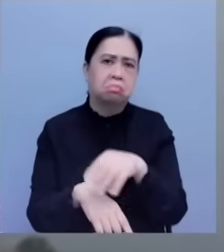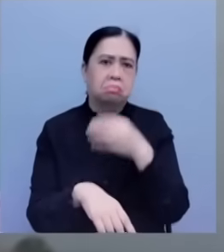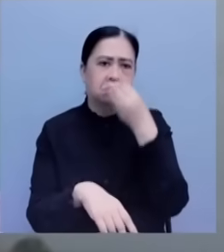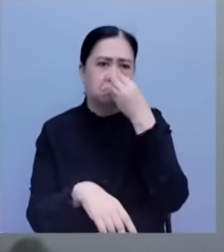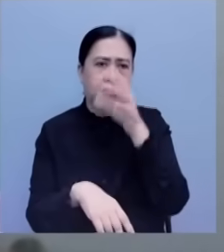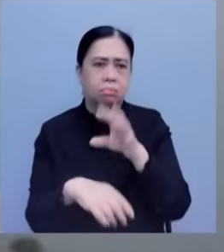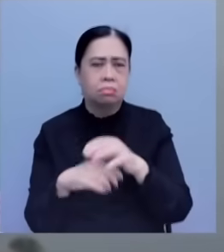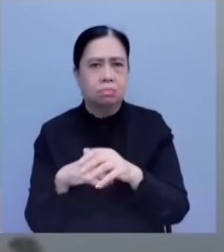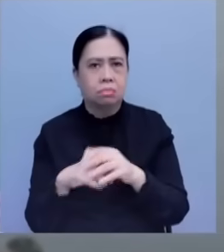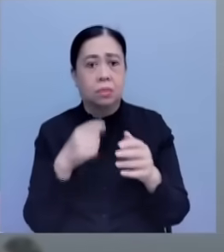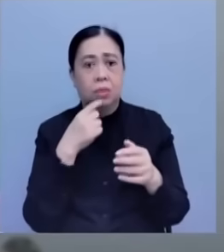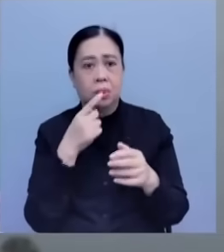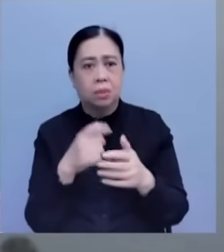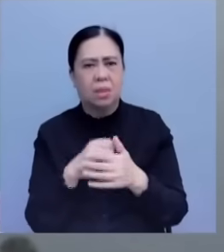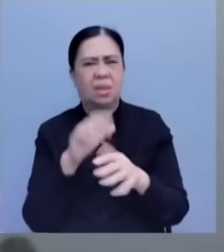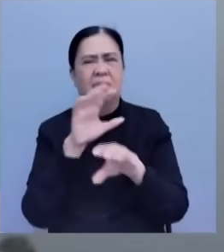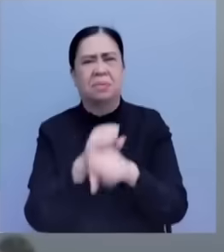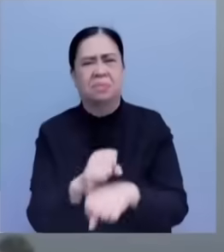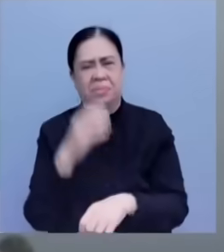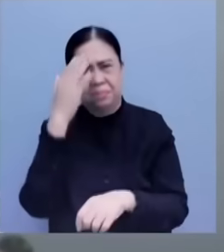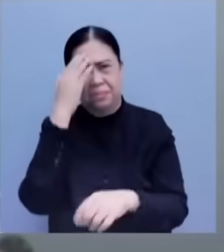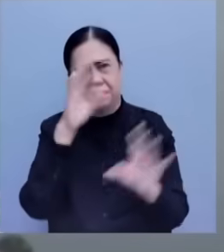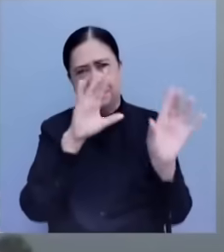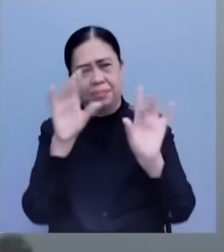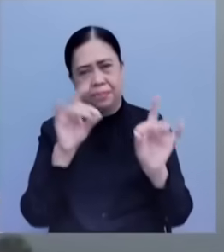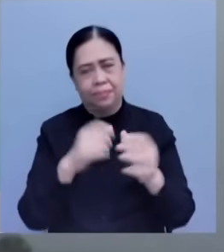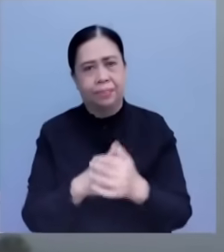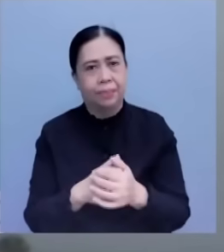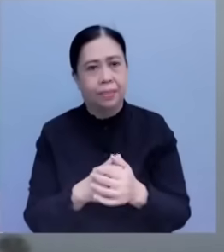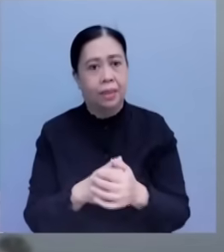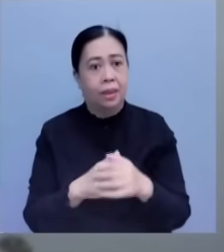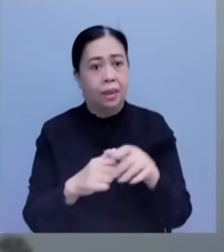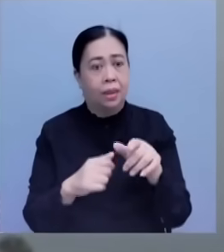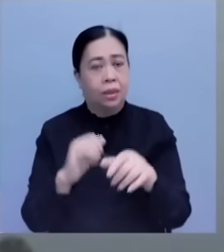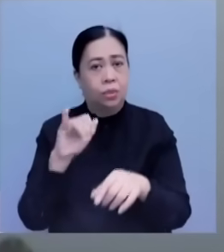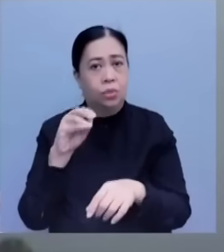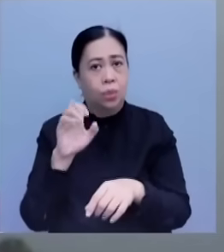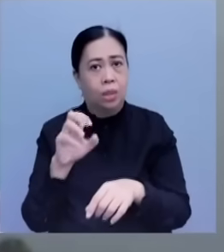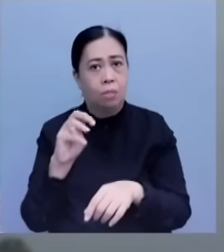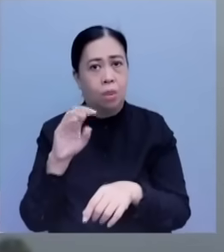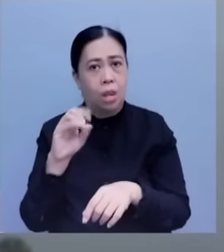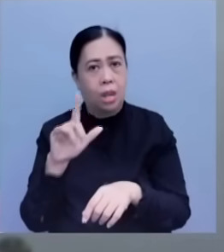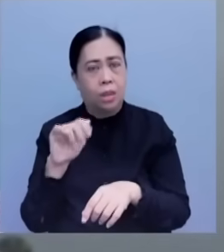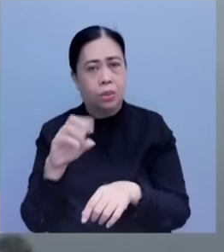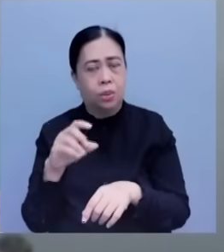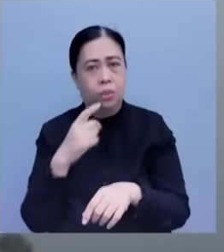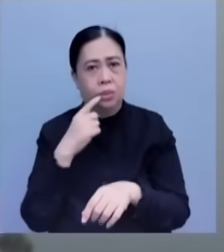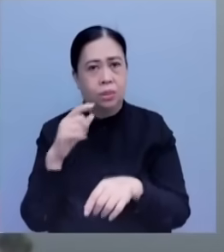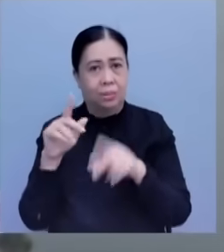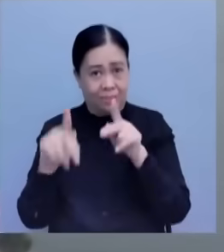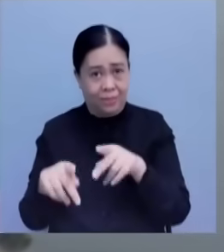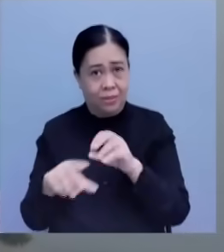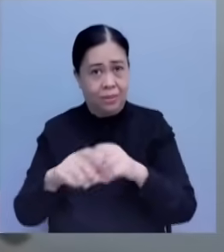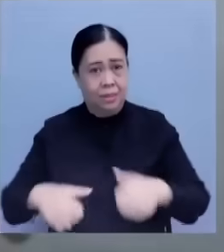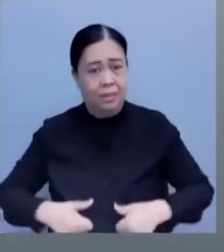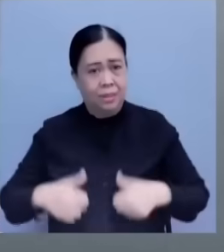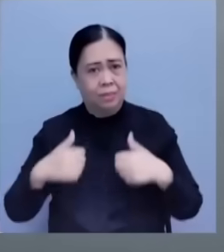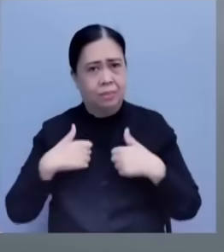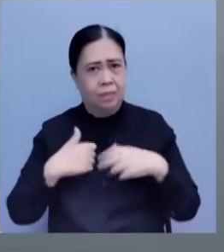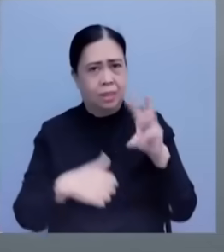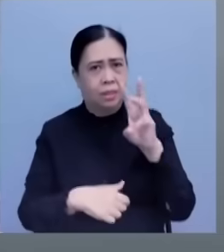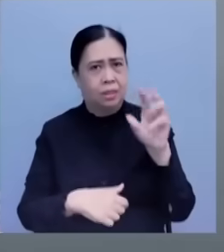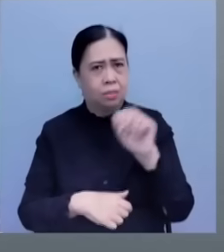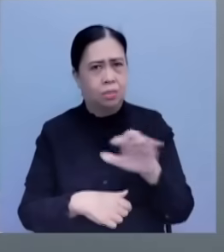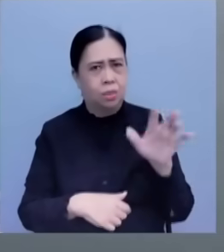and they said they are used to it. Joel Molato, a resident of the barangay, said it is around 6 this morning when they saw the volcano